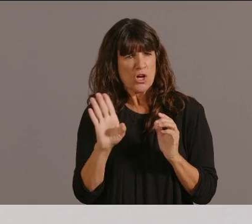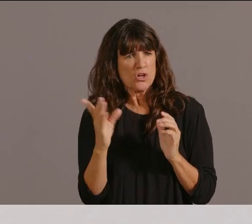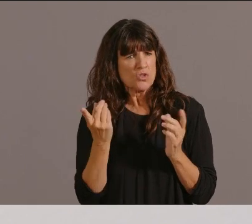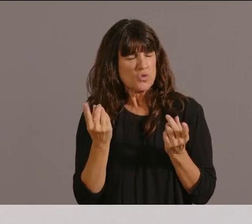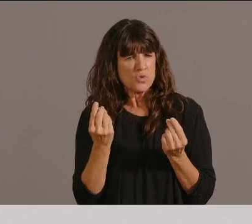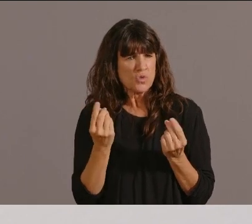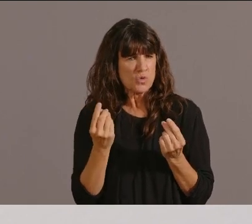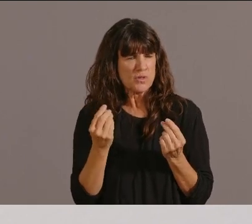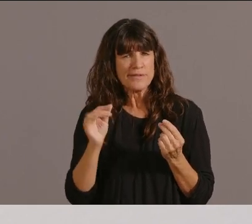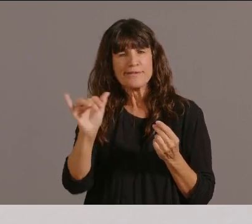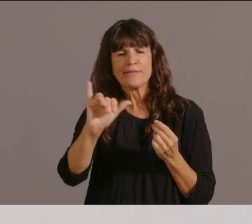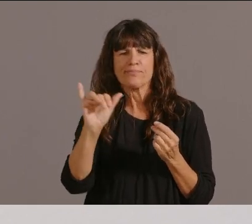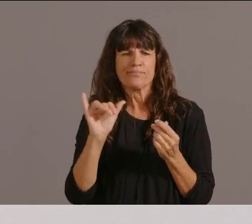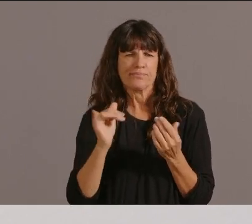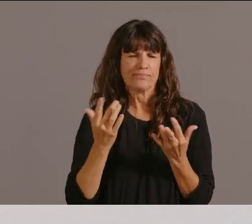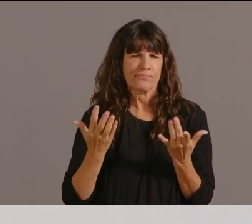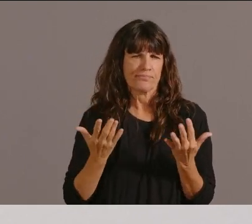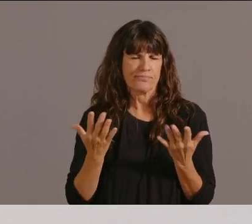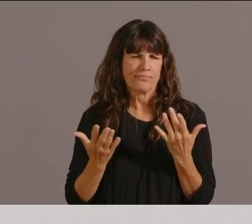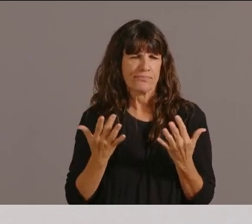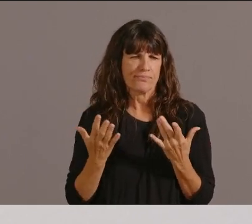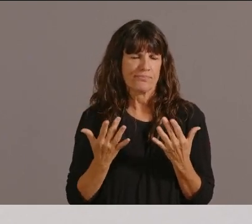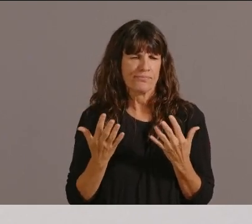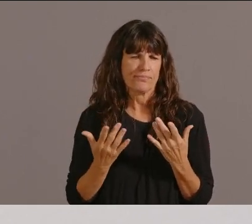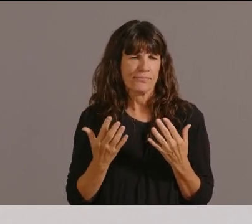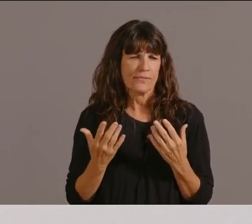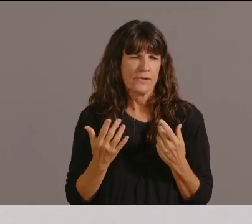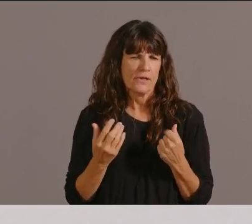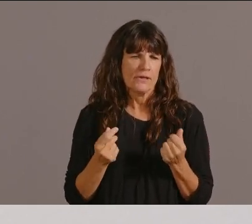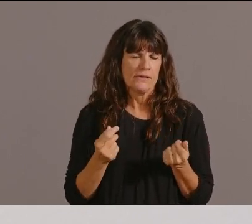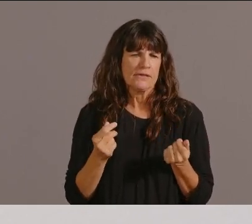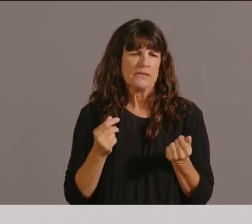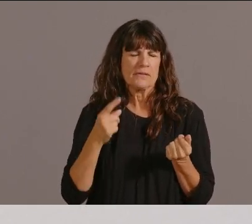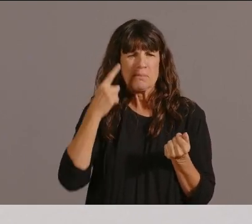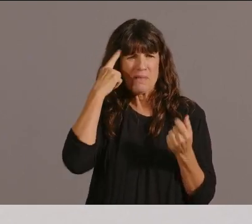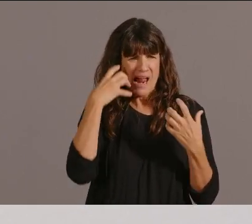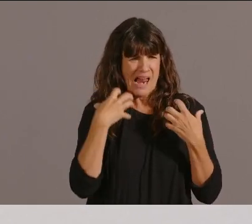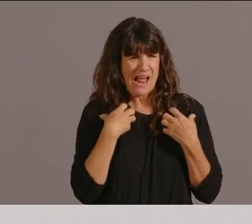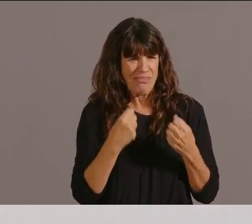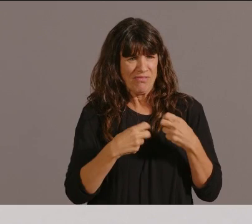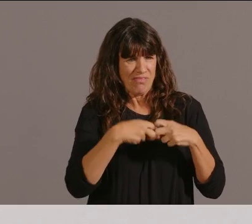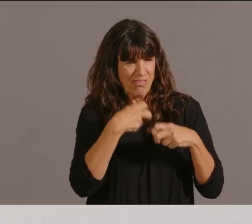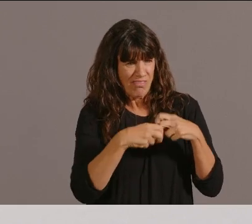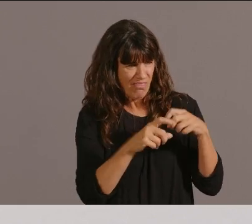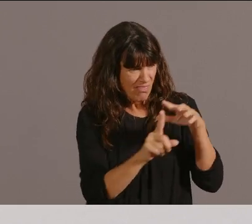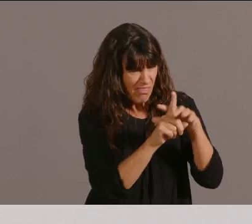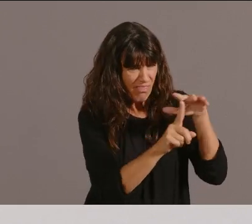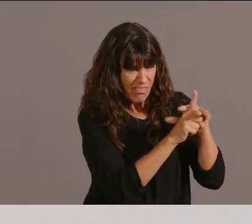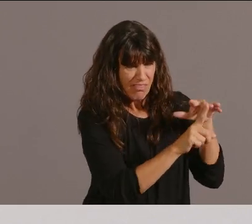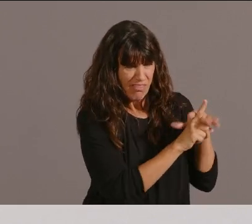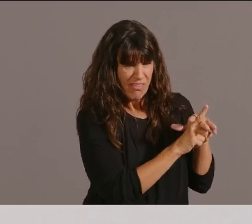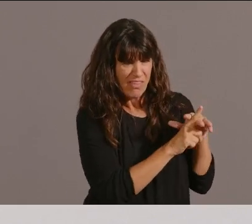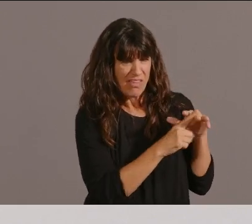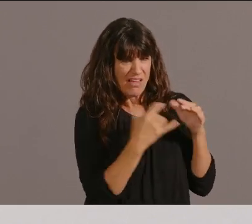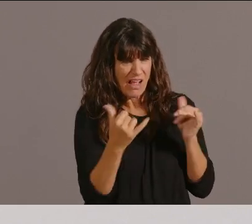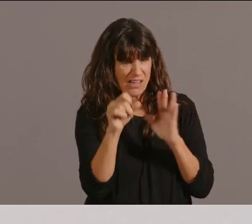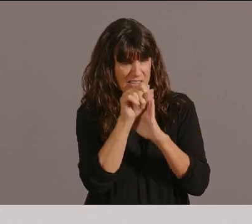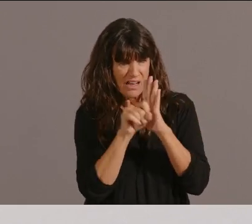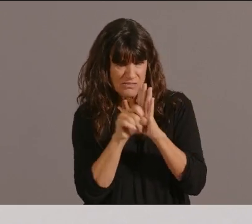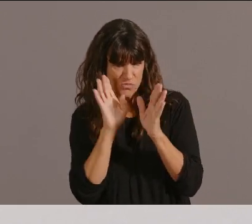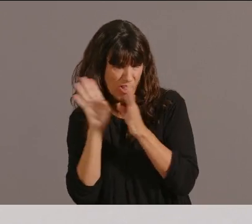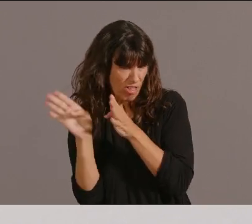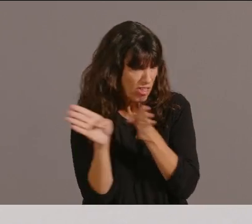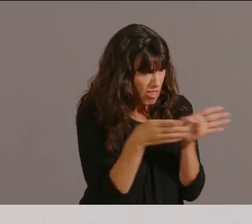maybe potentially, if there are issues when it comes to mental health, are you going to focus on that in any way? Are there any initiatives coming down